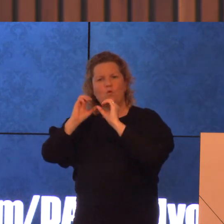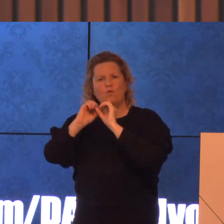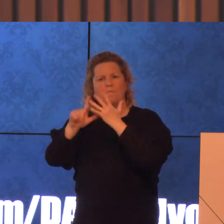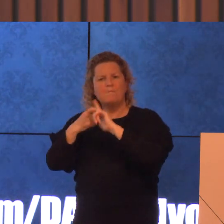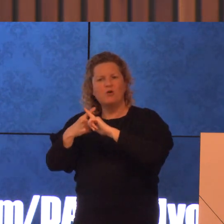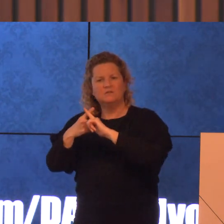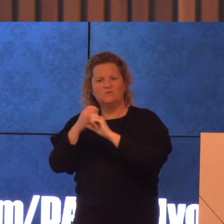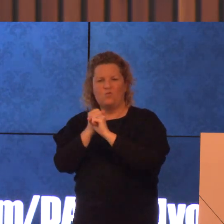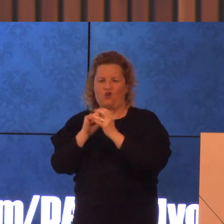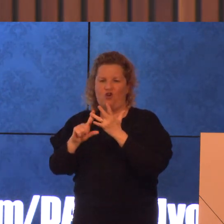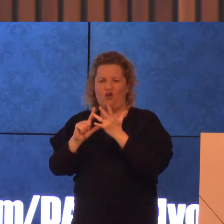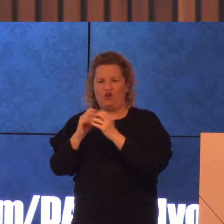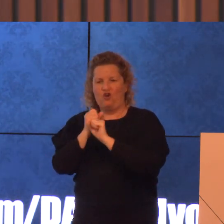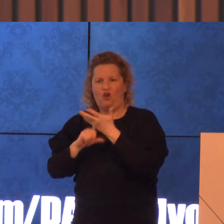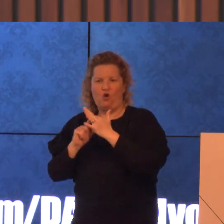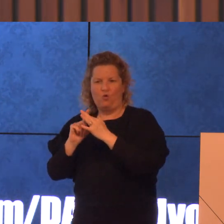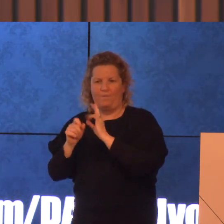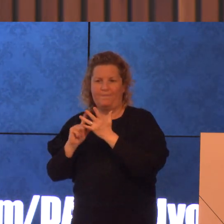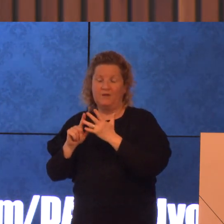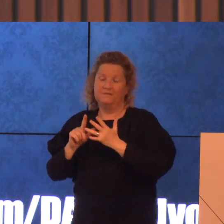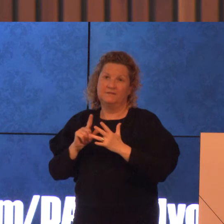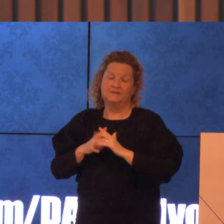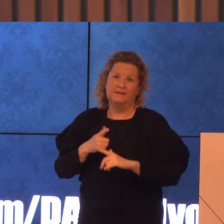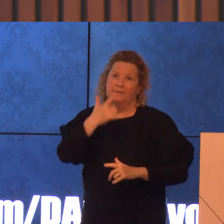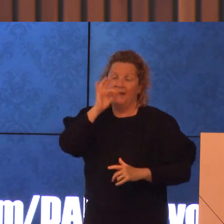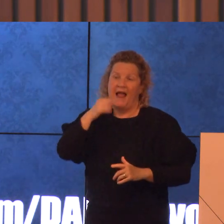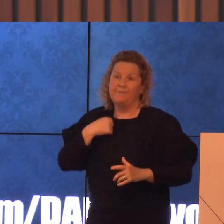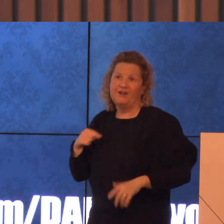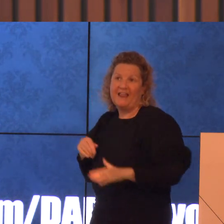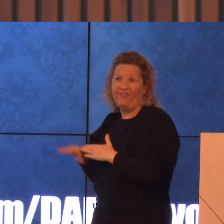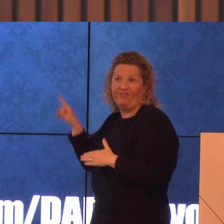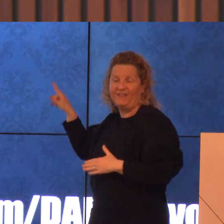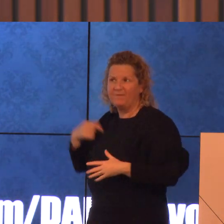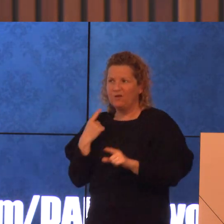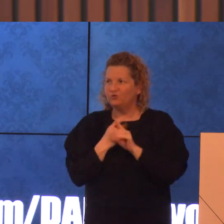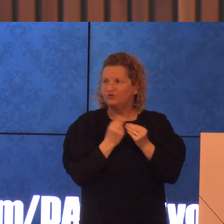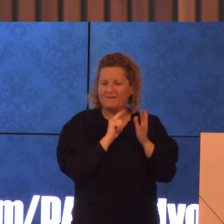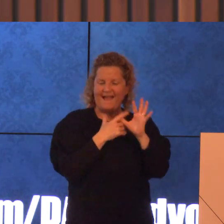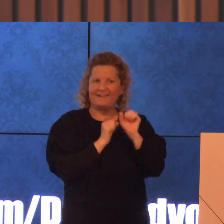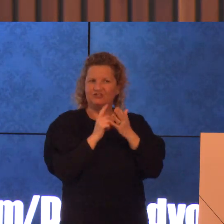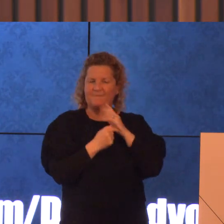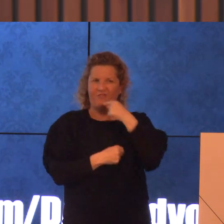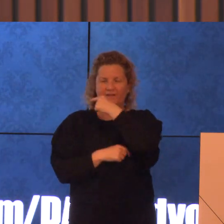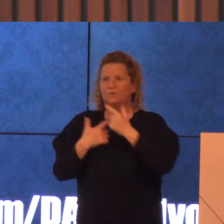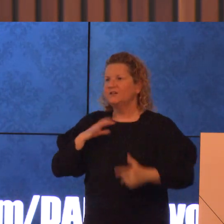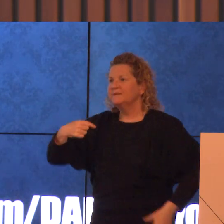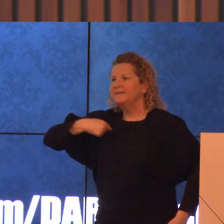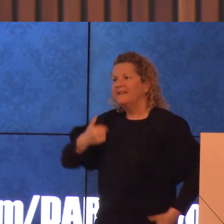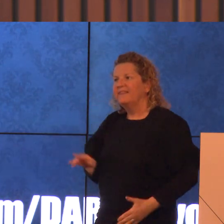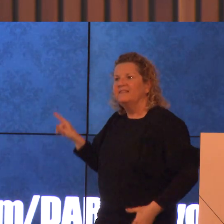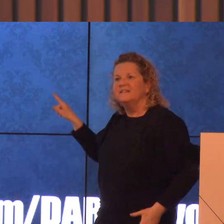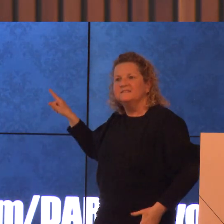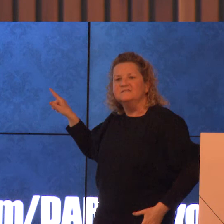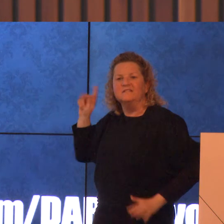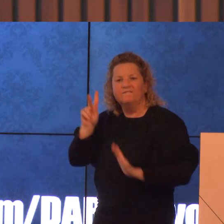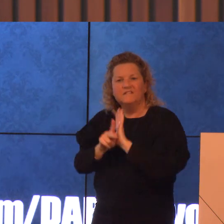was unavailable to appear in Gogglebox, but I'll speak to my agents about that later. But this